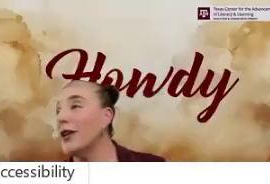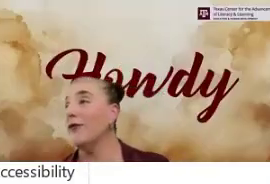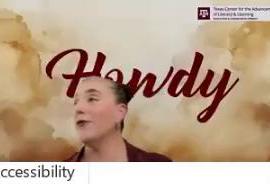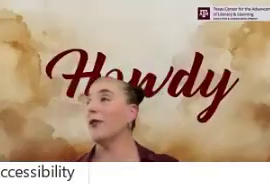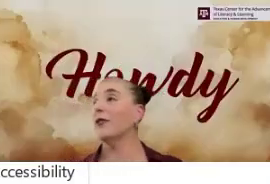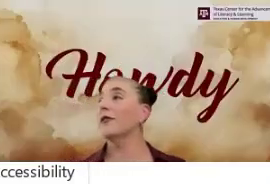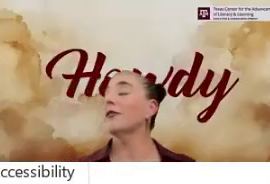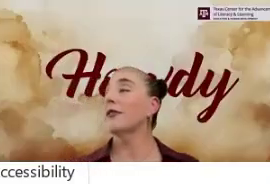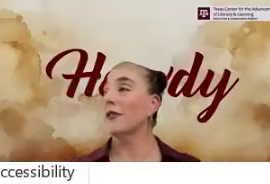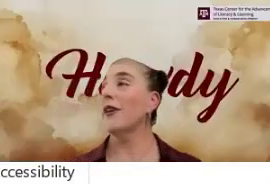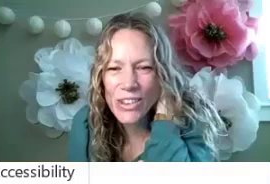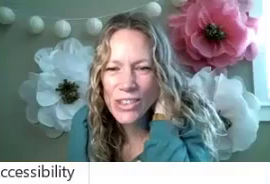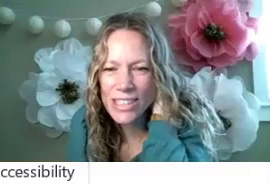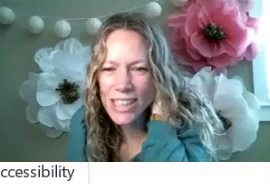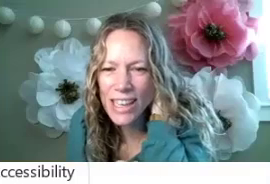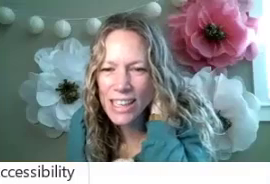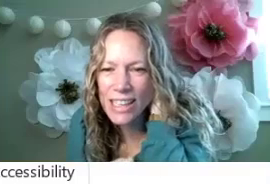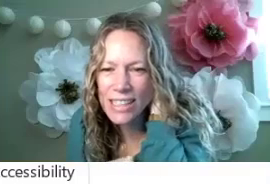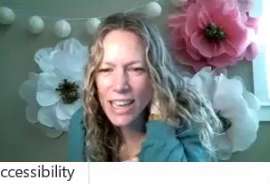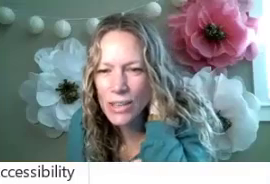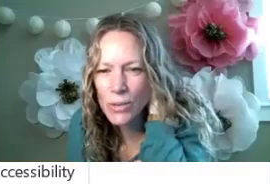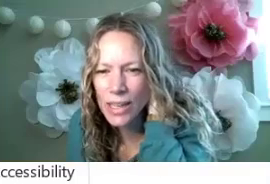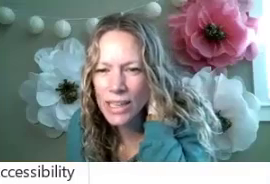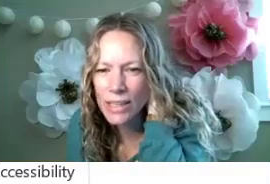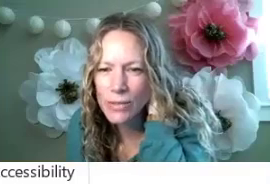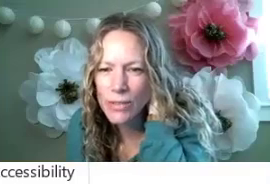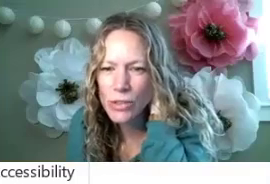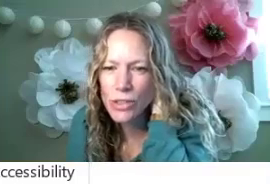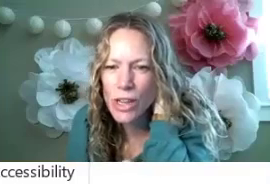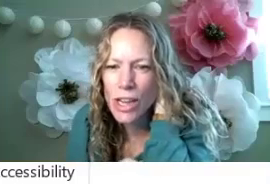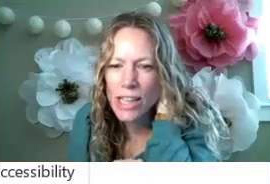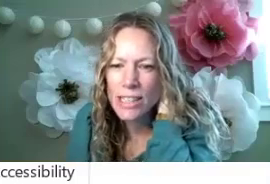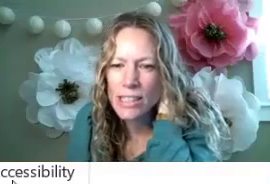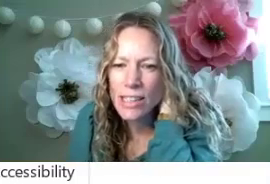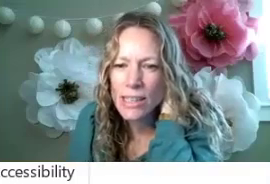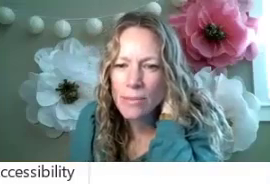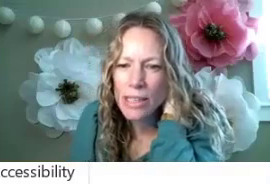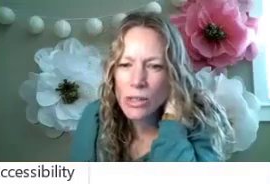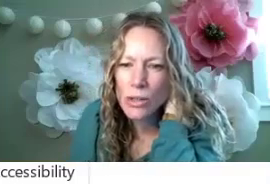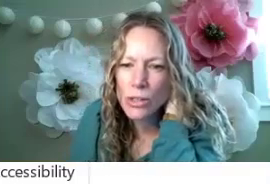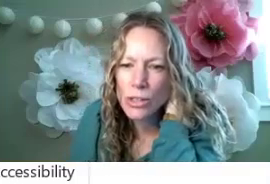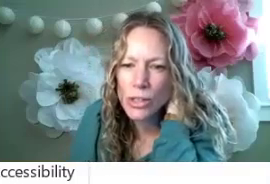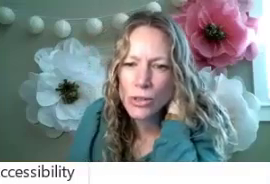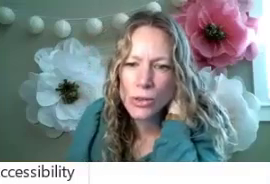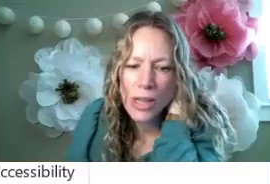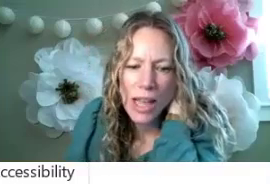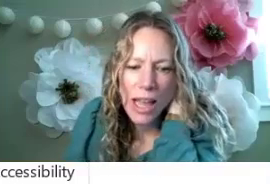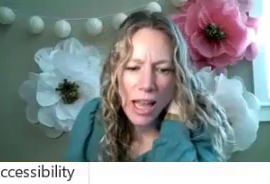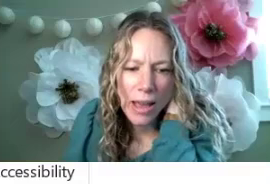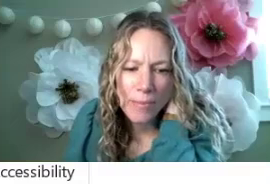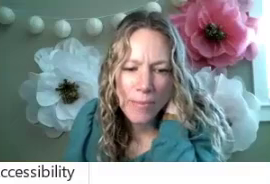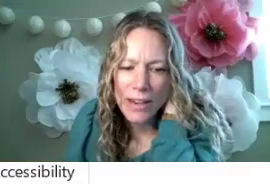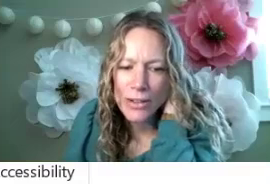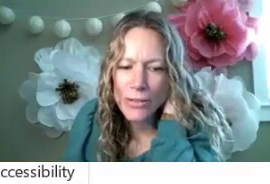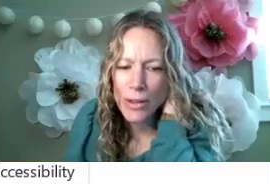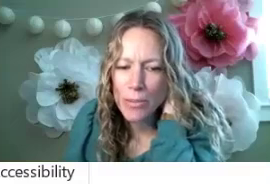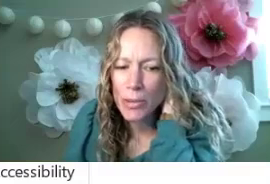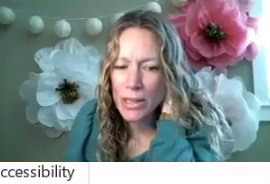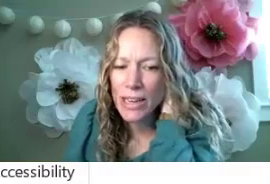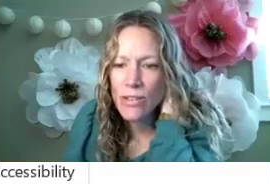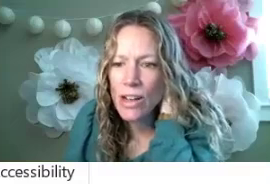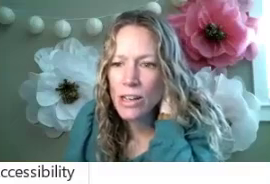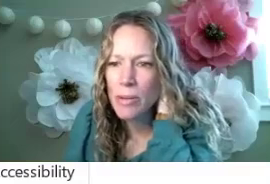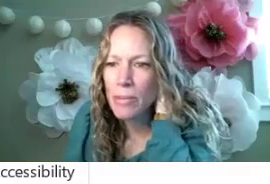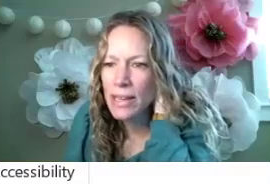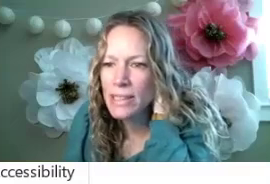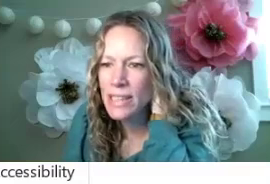That's what we're here for. So yours says Title I when visuals are, it says content placeholder 2. I don't know if I